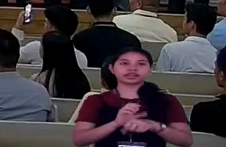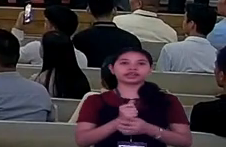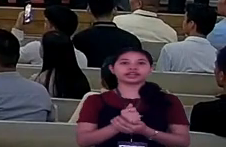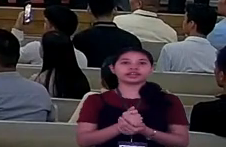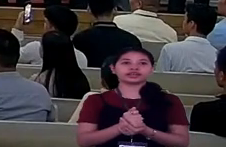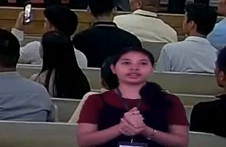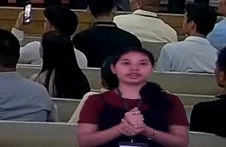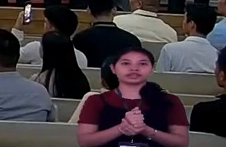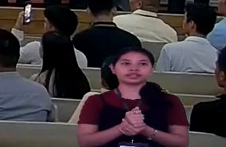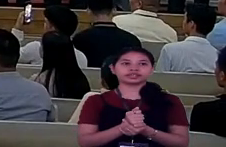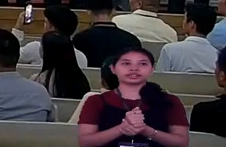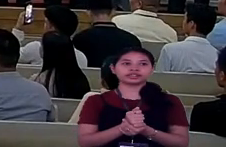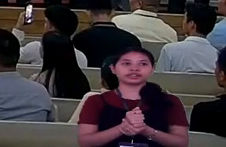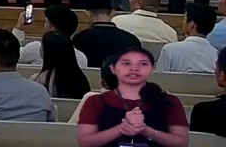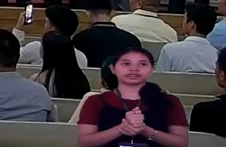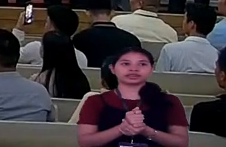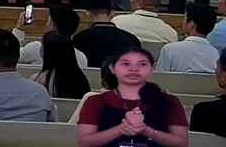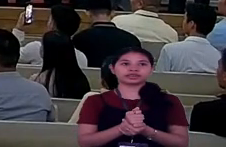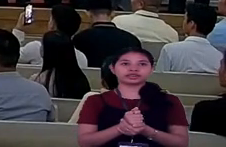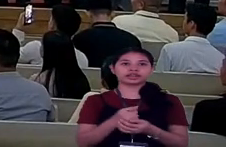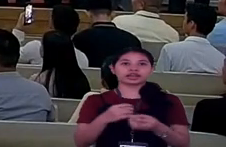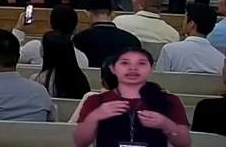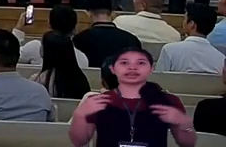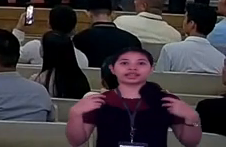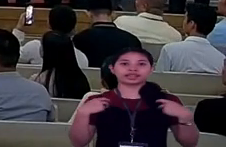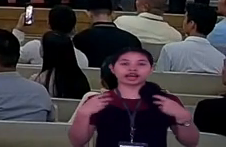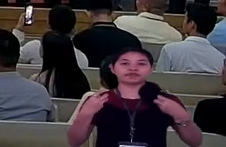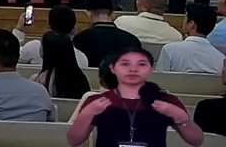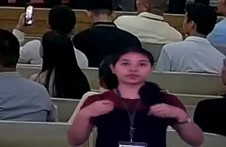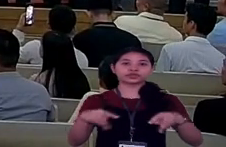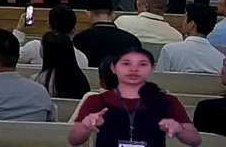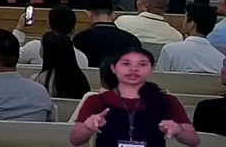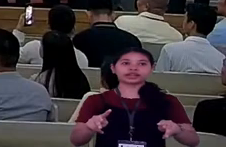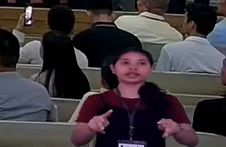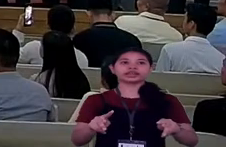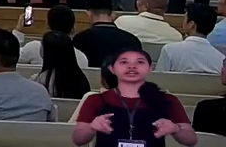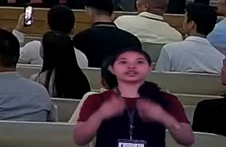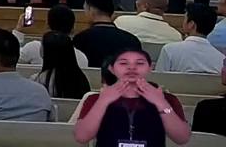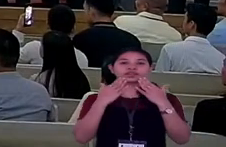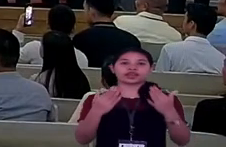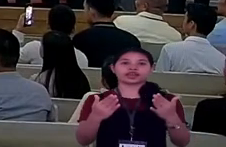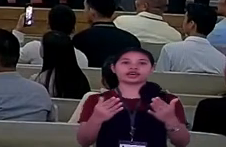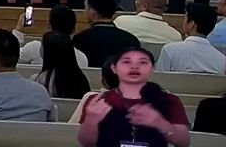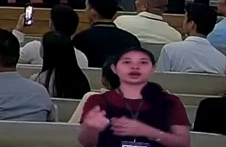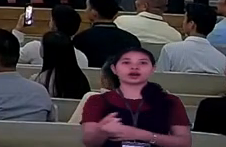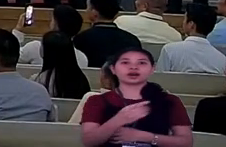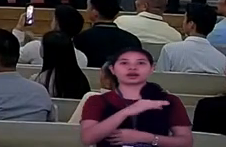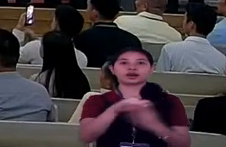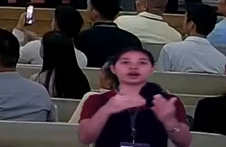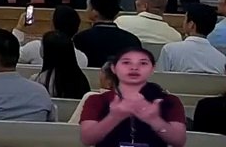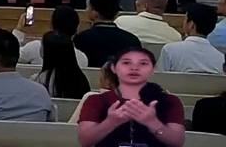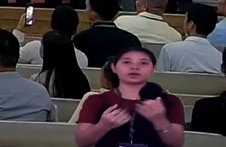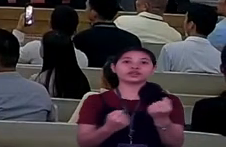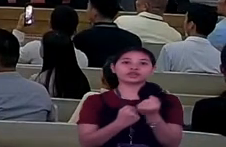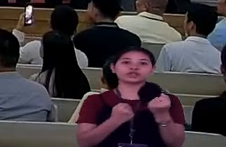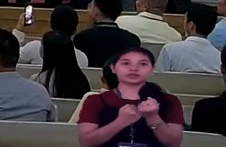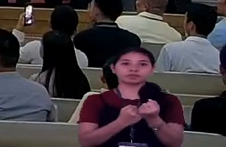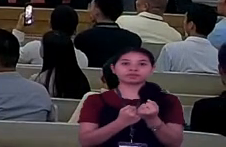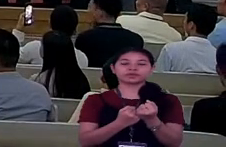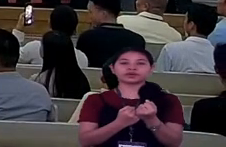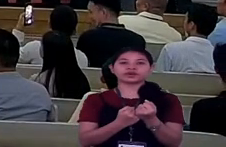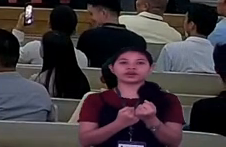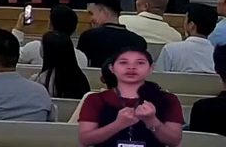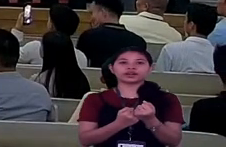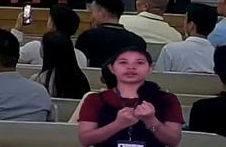Armin Chisalva, would take this opportunity to thank you all for those who support us, who partner with us in the country